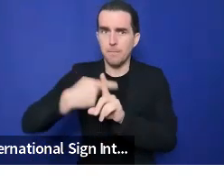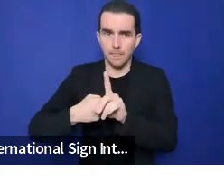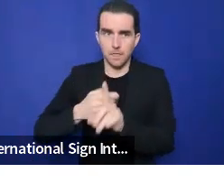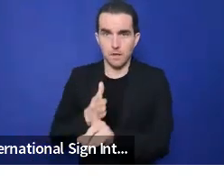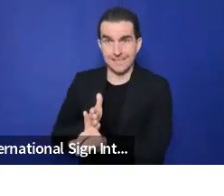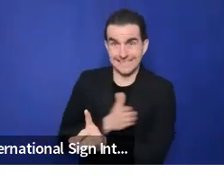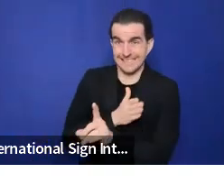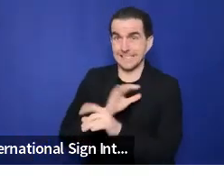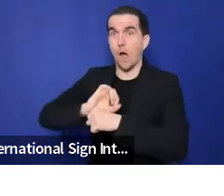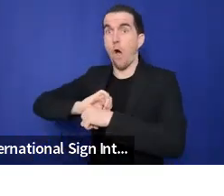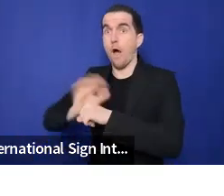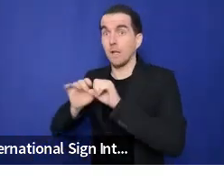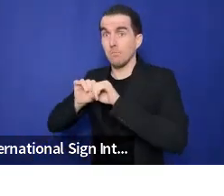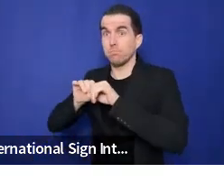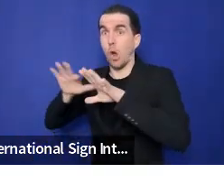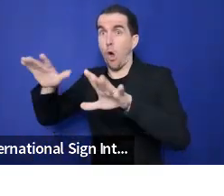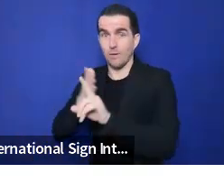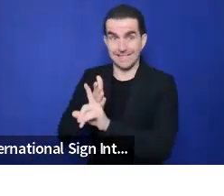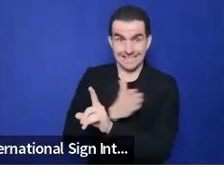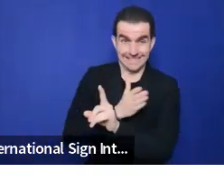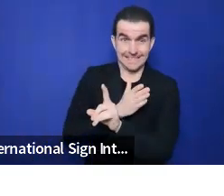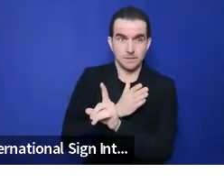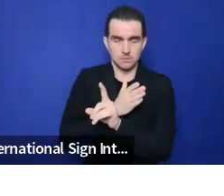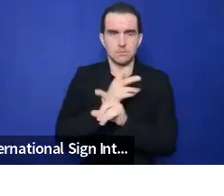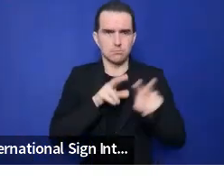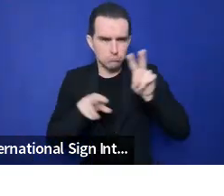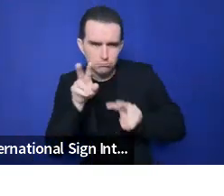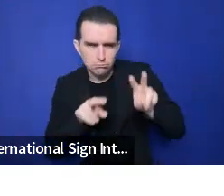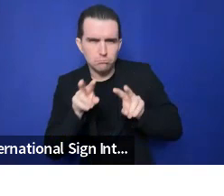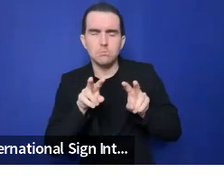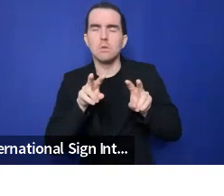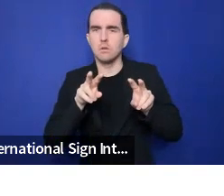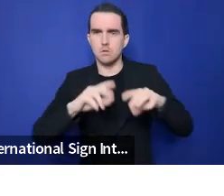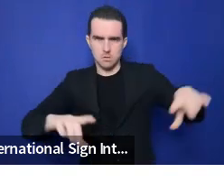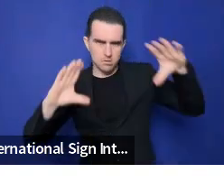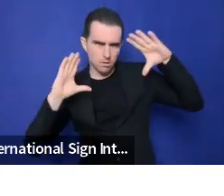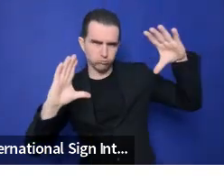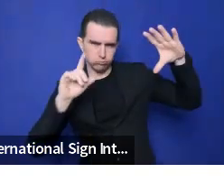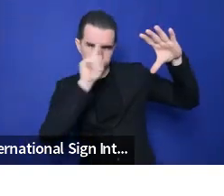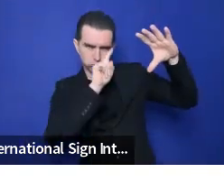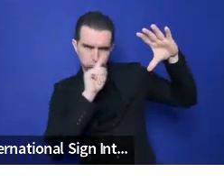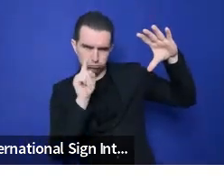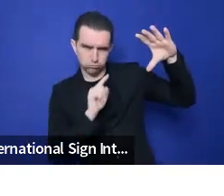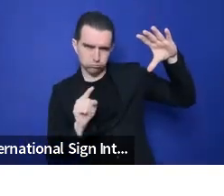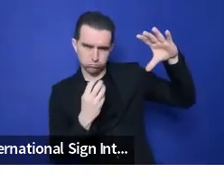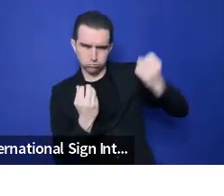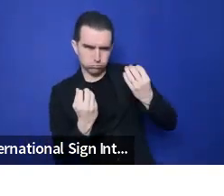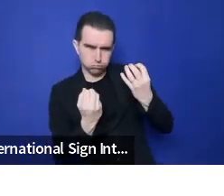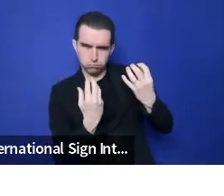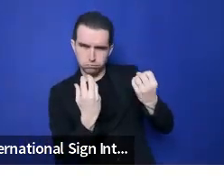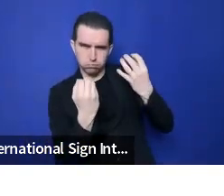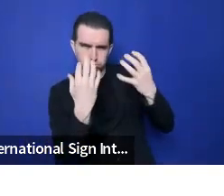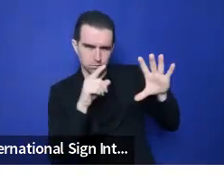health centres was incredibly influenced by how near or how far you were living from those